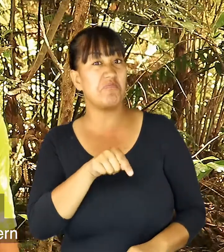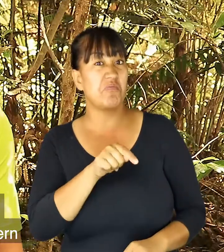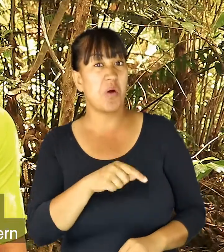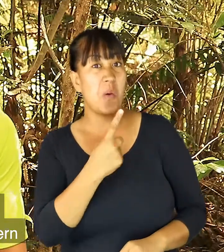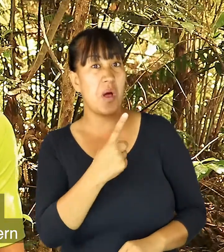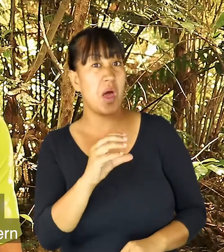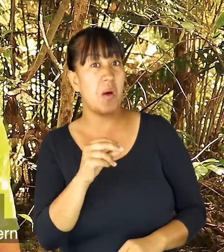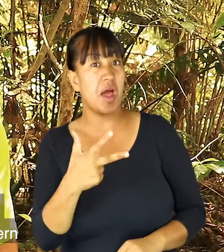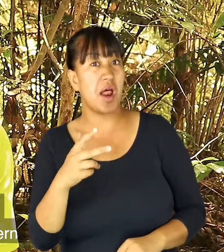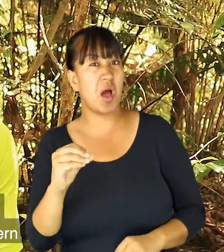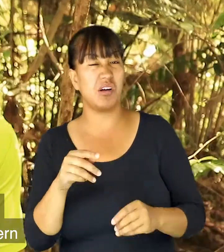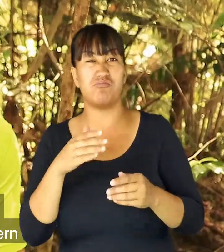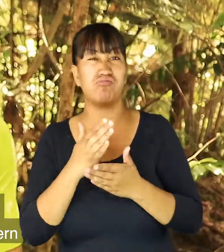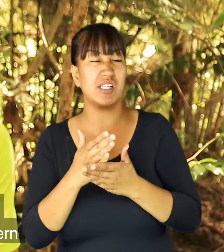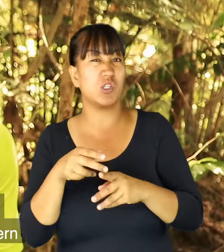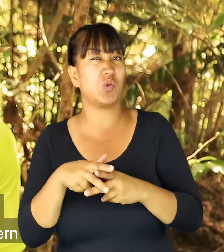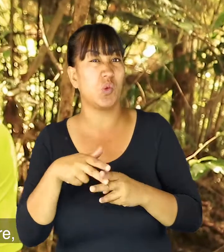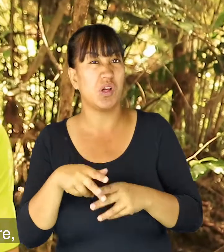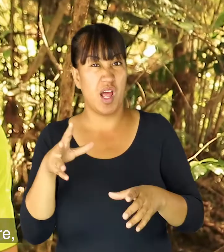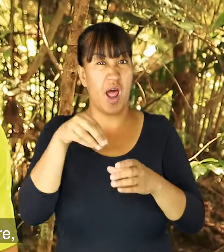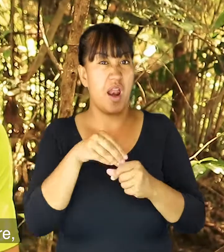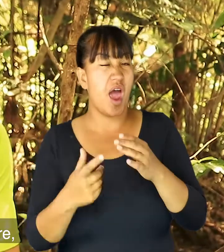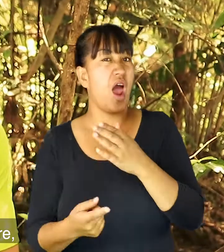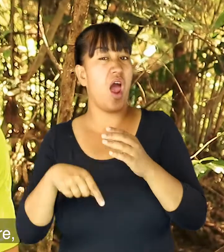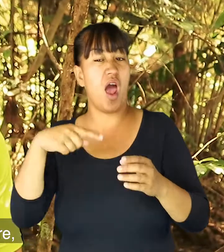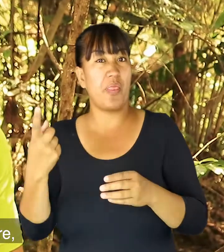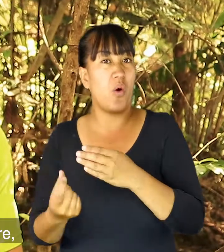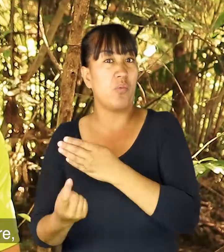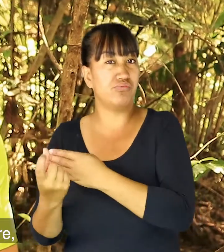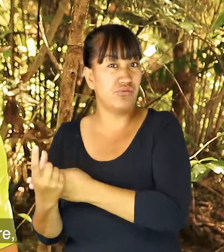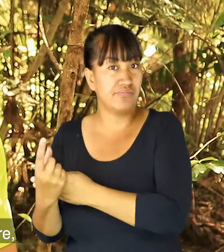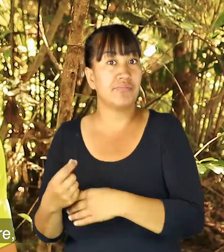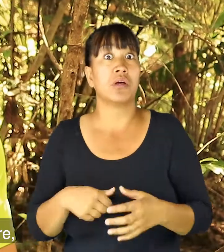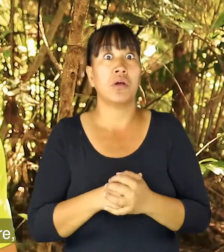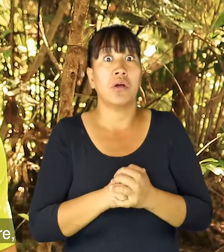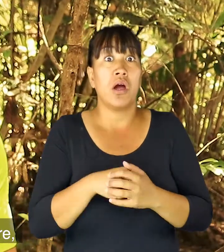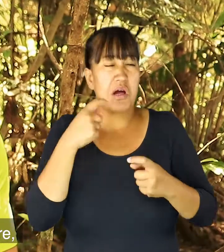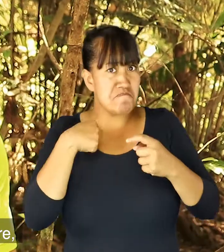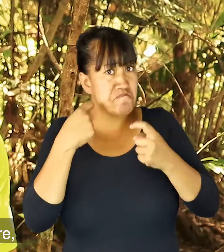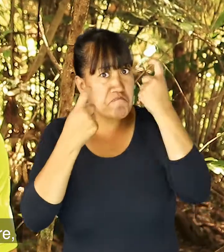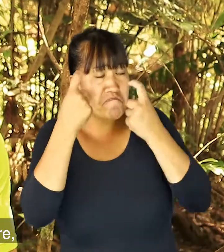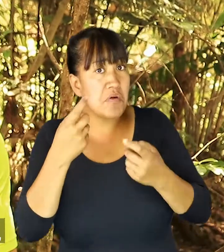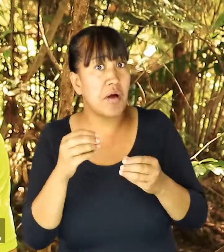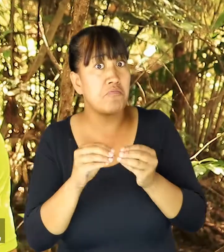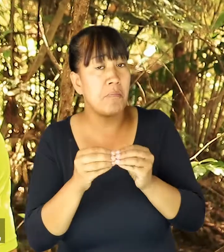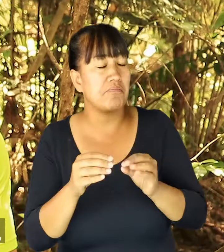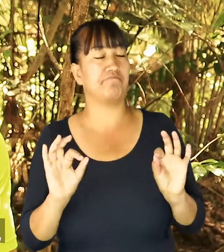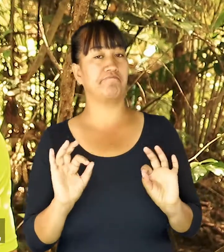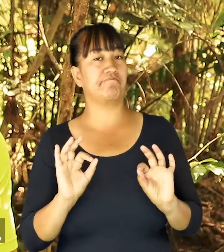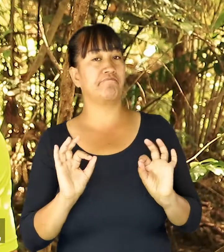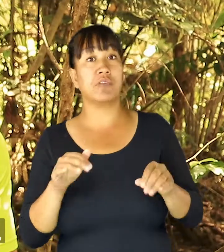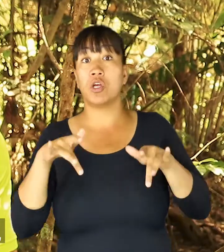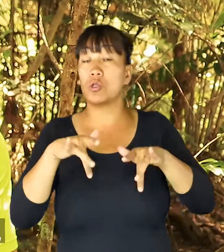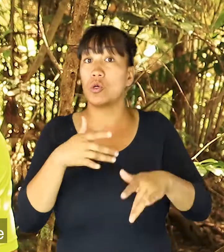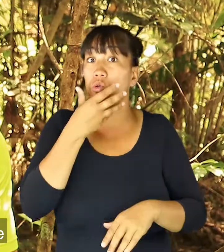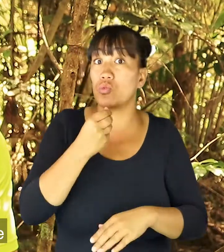Just one of the tools. We don't have any concern with 1080. Yeah. And we haven't been using it here. We haven't